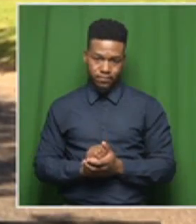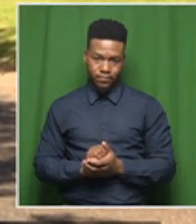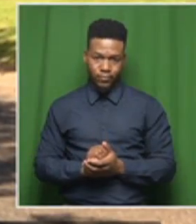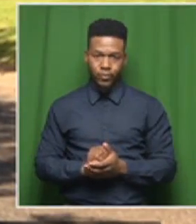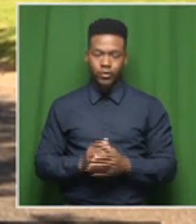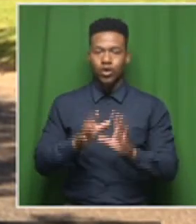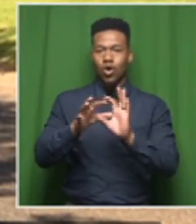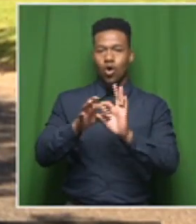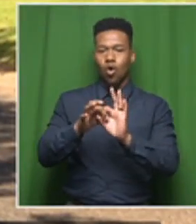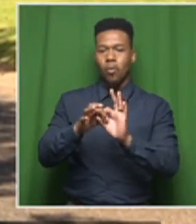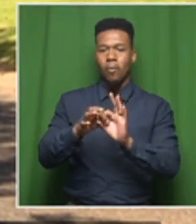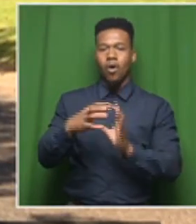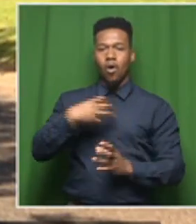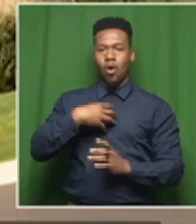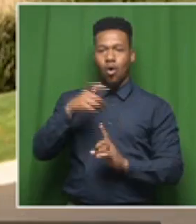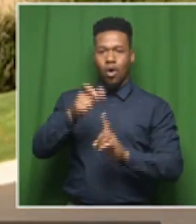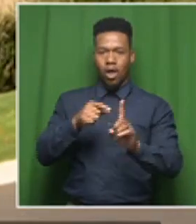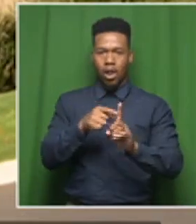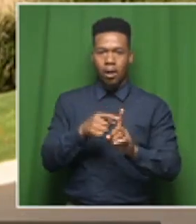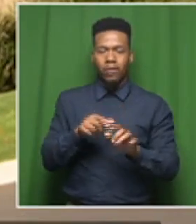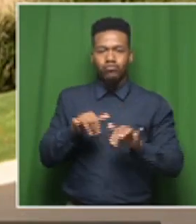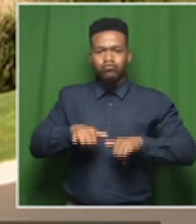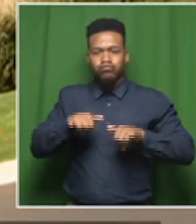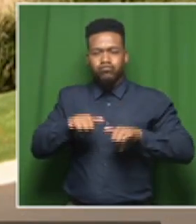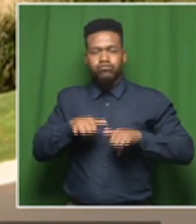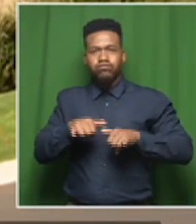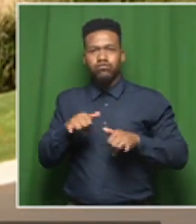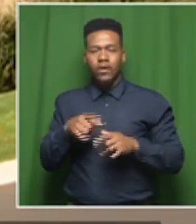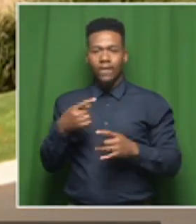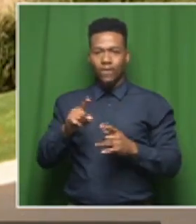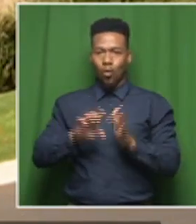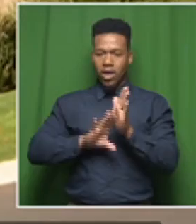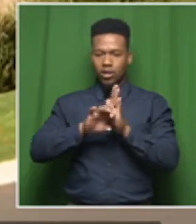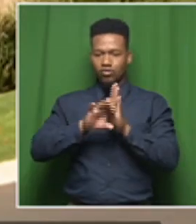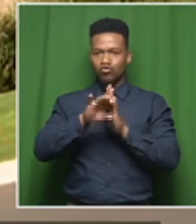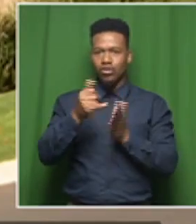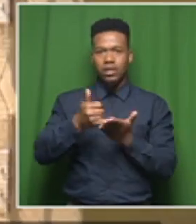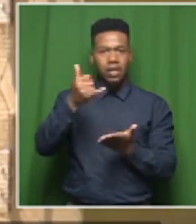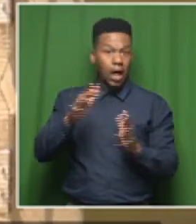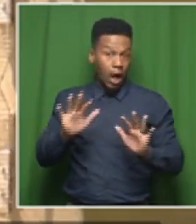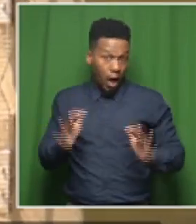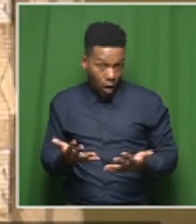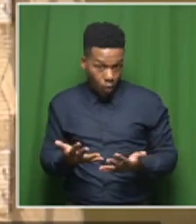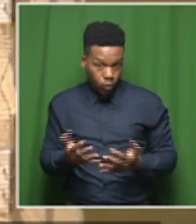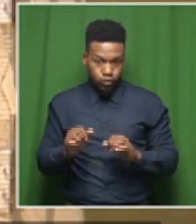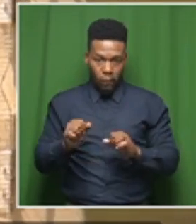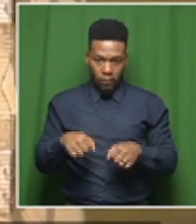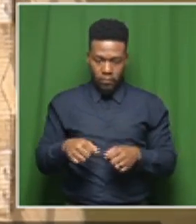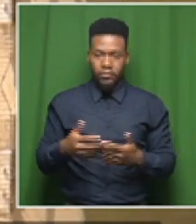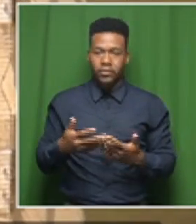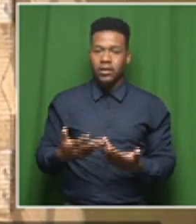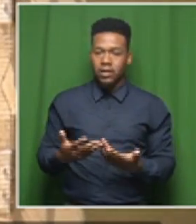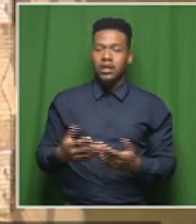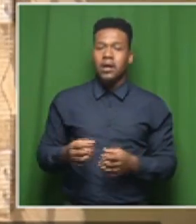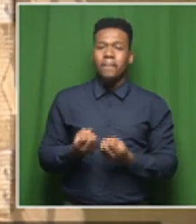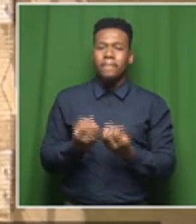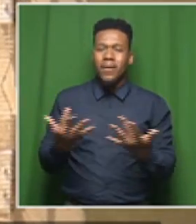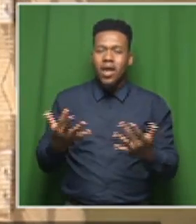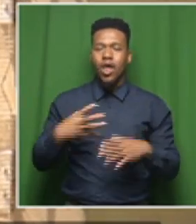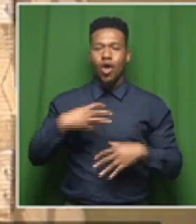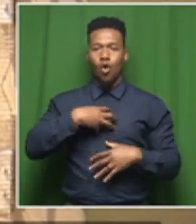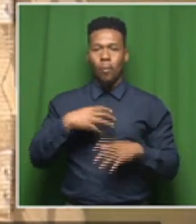Homeowners are waiting in anticipation for interest rates to begin coming down this year. The high interest rates environment has forced the hands of many